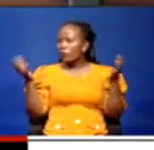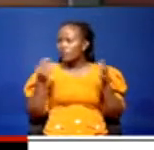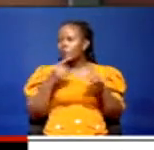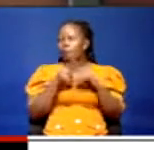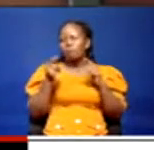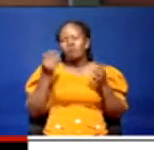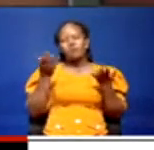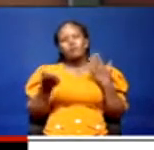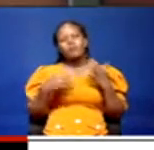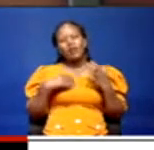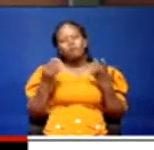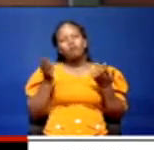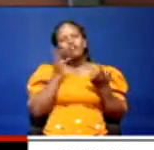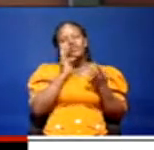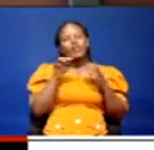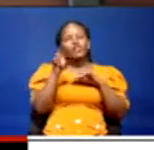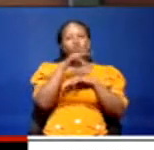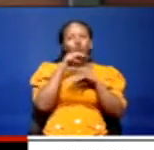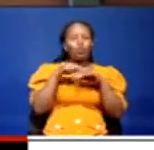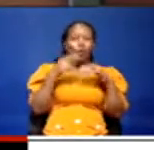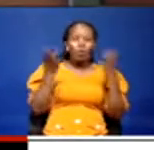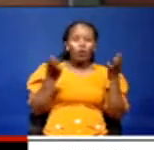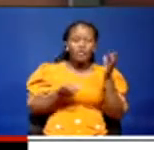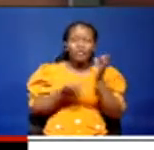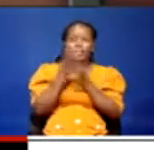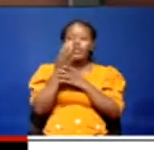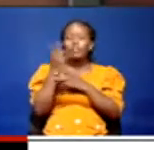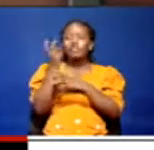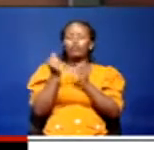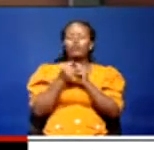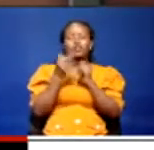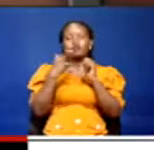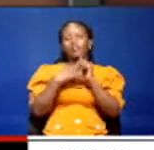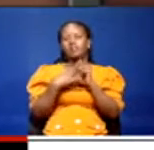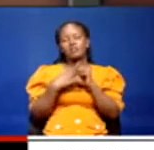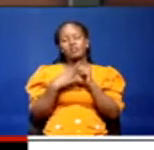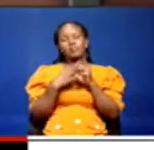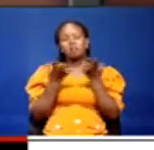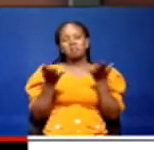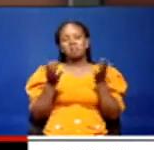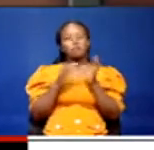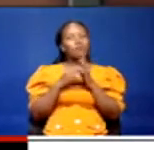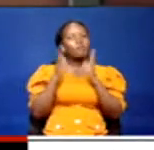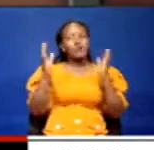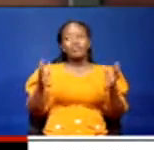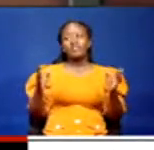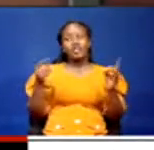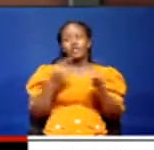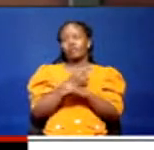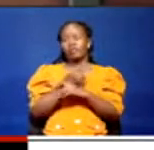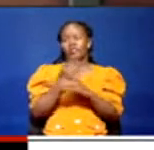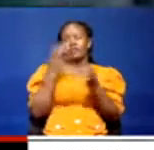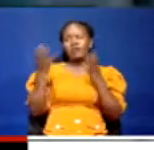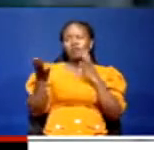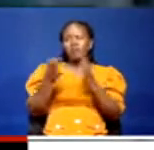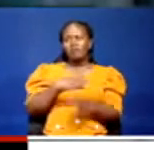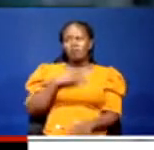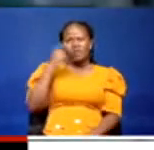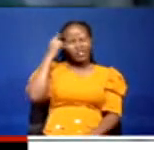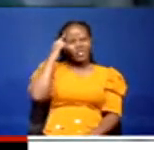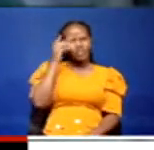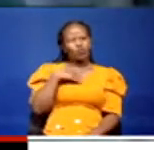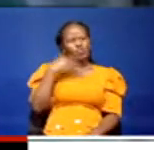harvesting project. We started in 2019, so leaders are different. So I probably may look like I really want to be in the media, but that's not me.